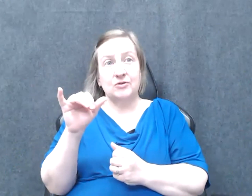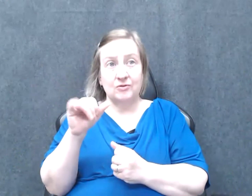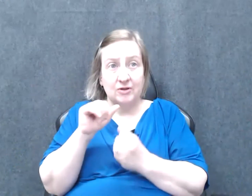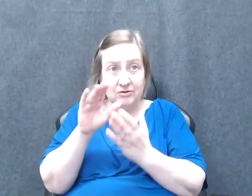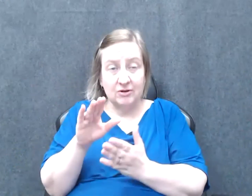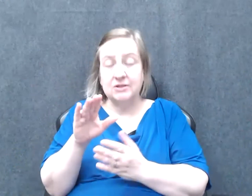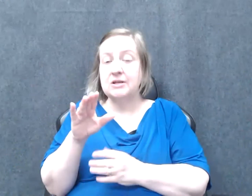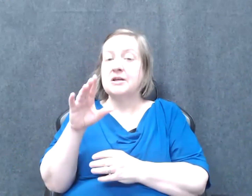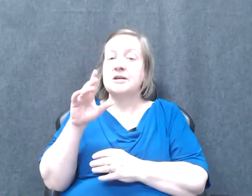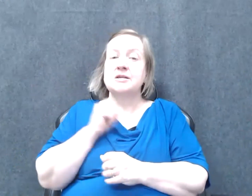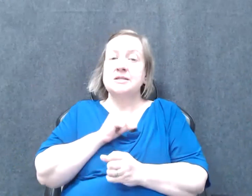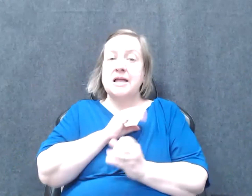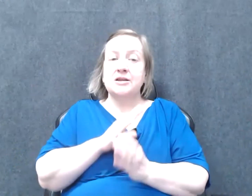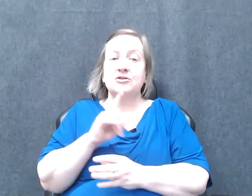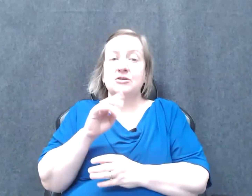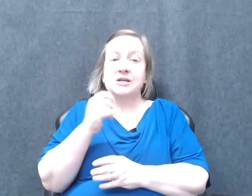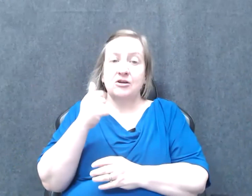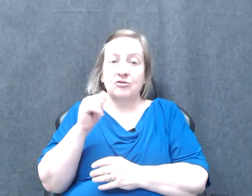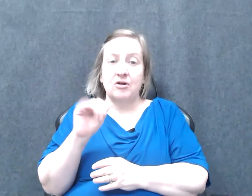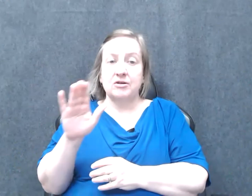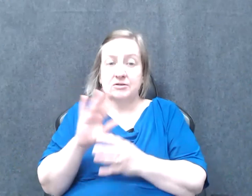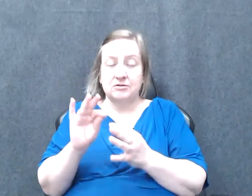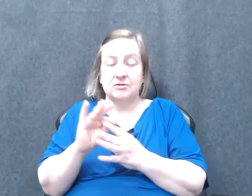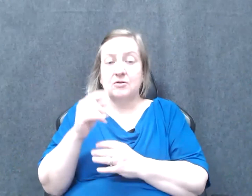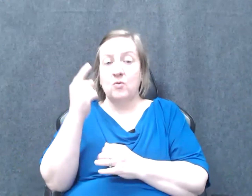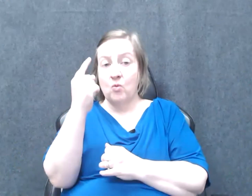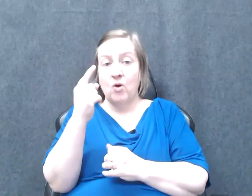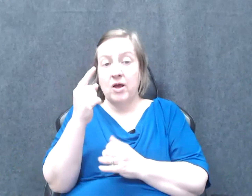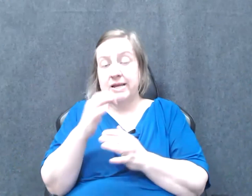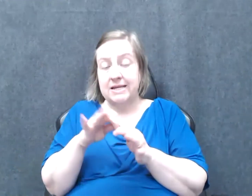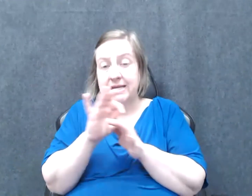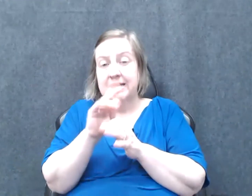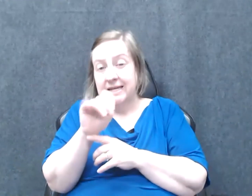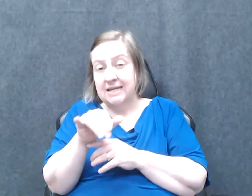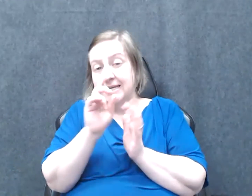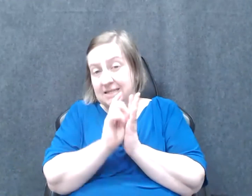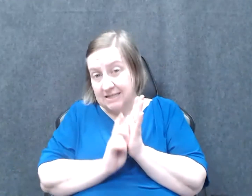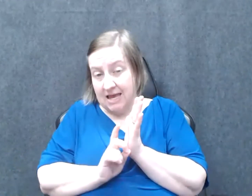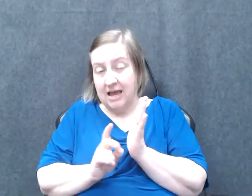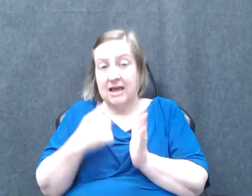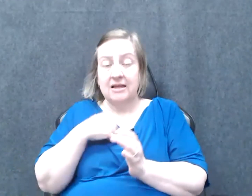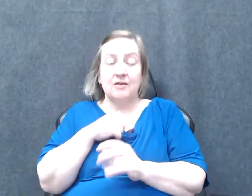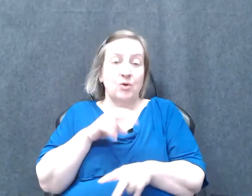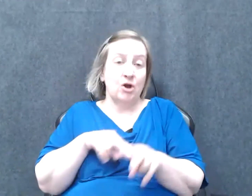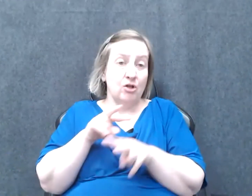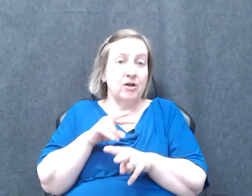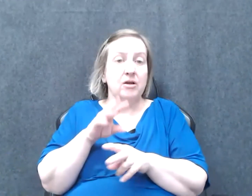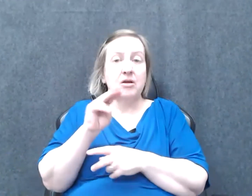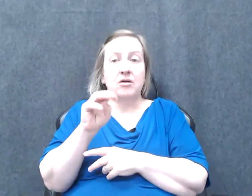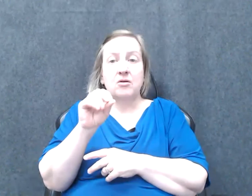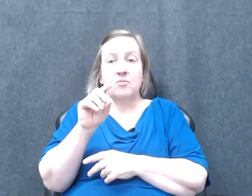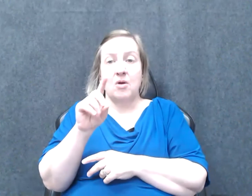Dingra's comments. And one of the key design elements that we're looking at is a very modular